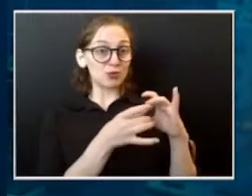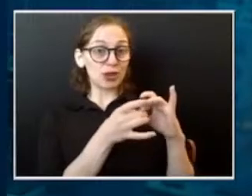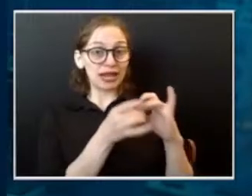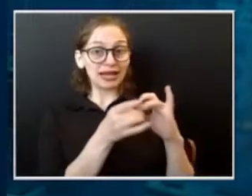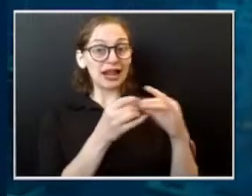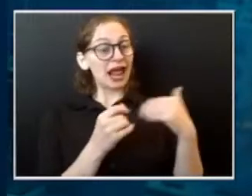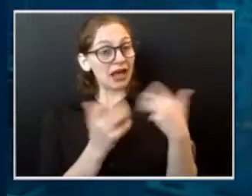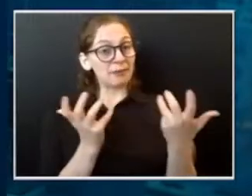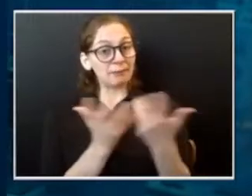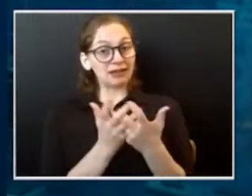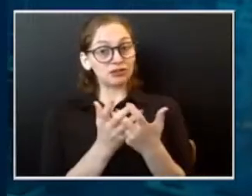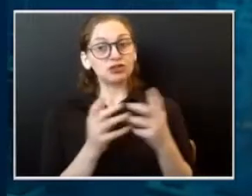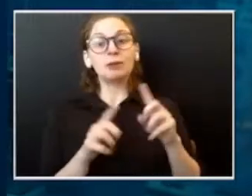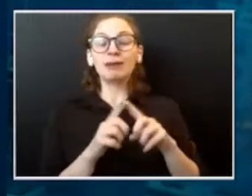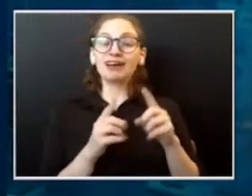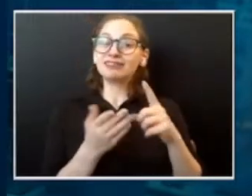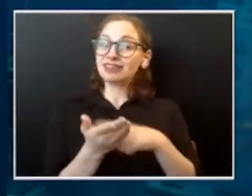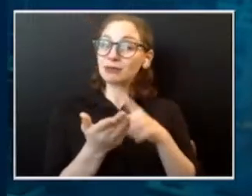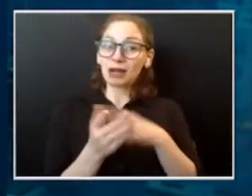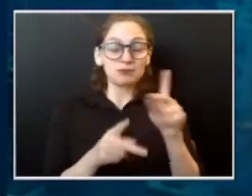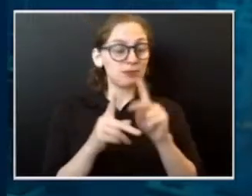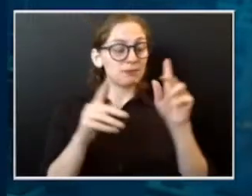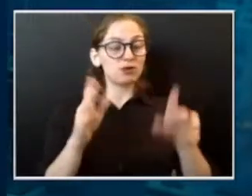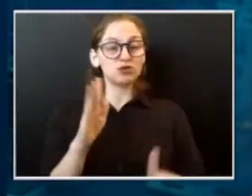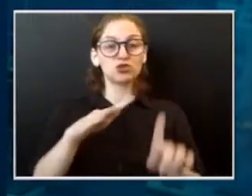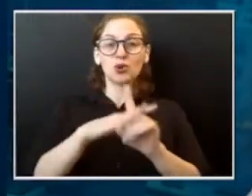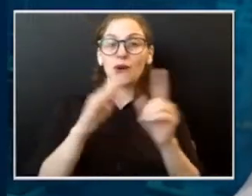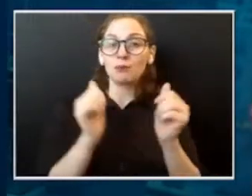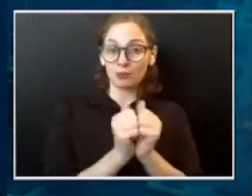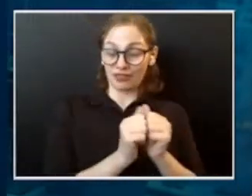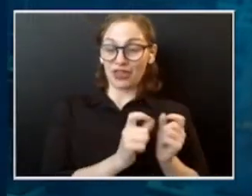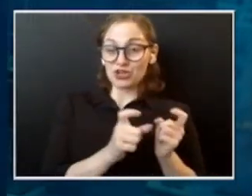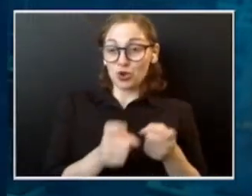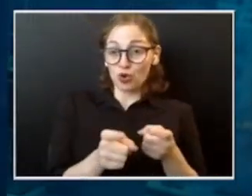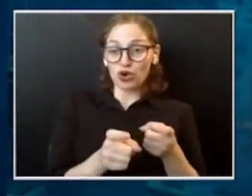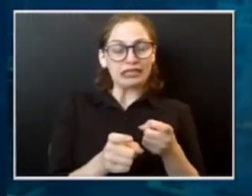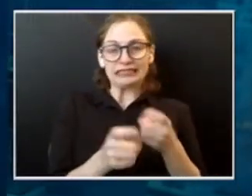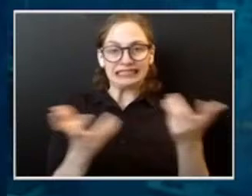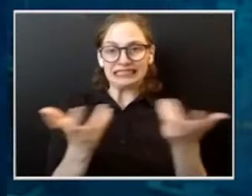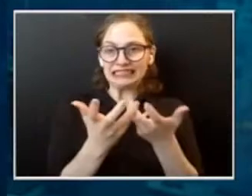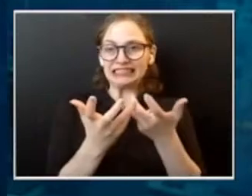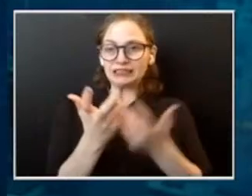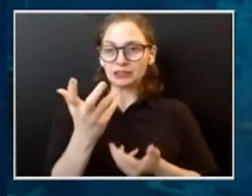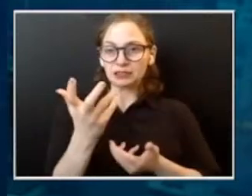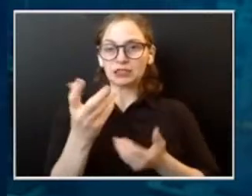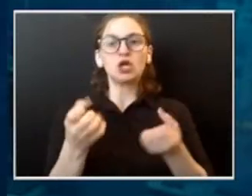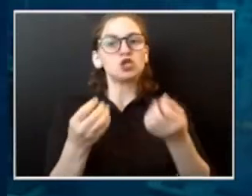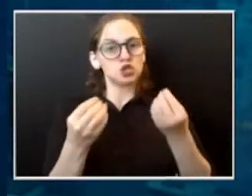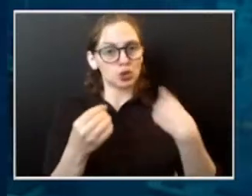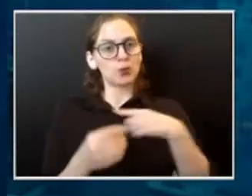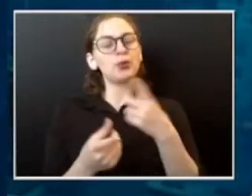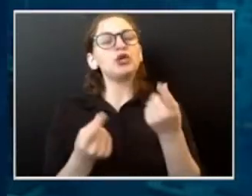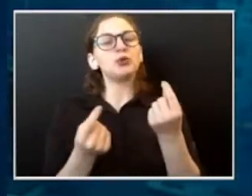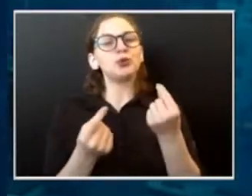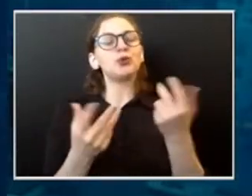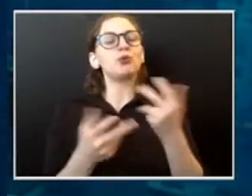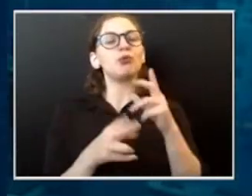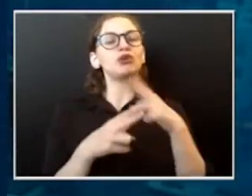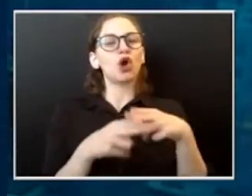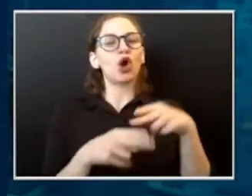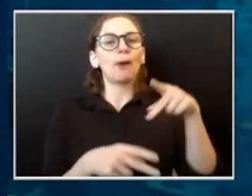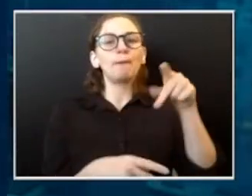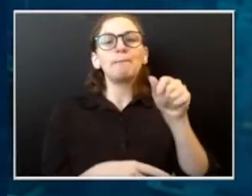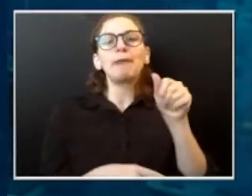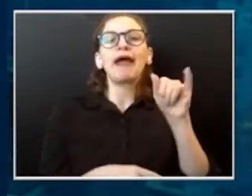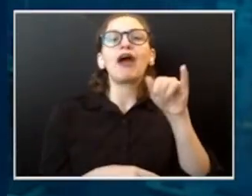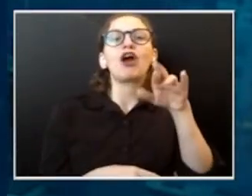they don't match. So we can do paired donation and create chains and so forth. So we do our very best, and we have a whole infrastructure behind